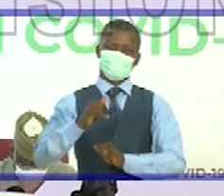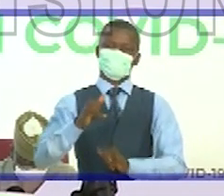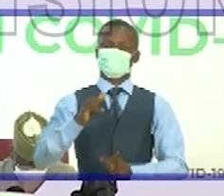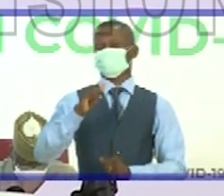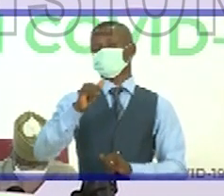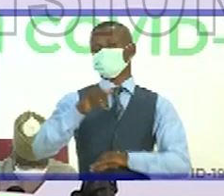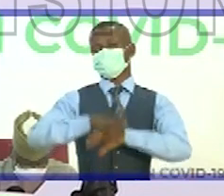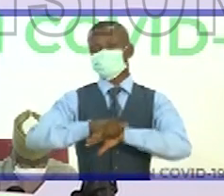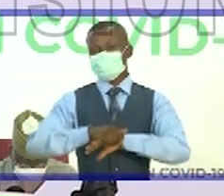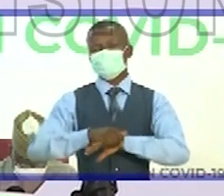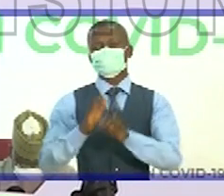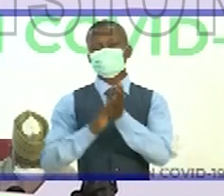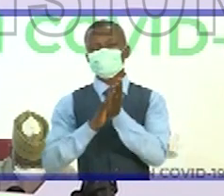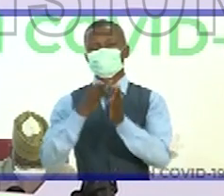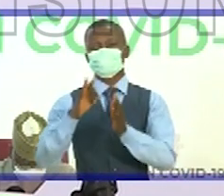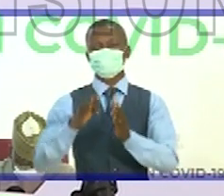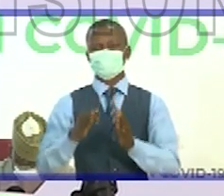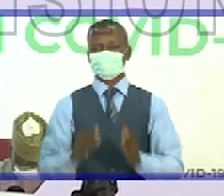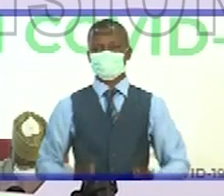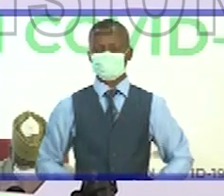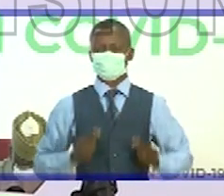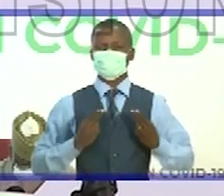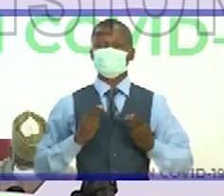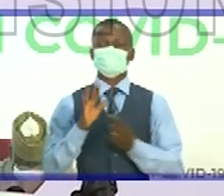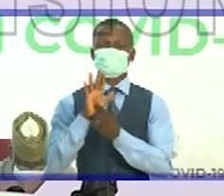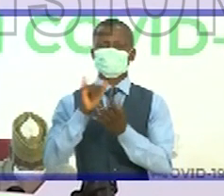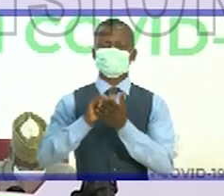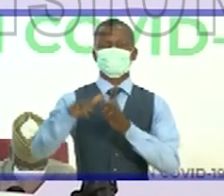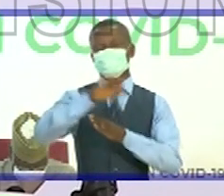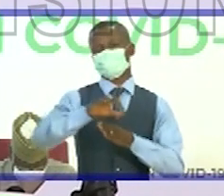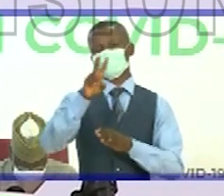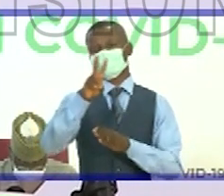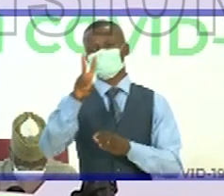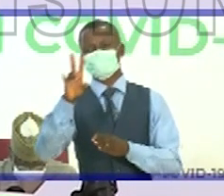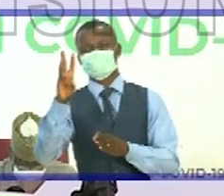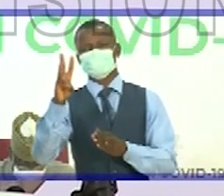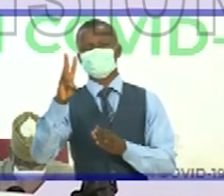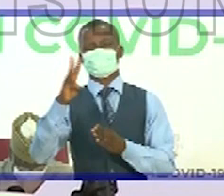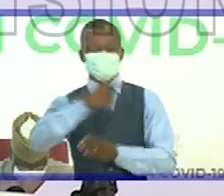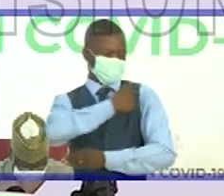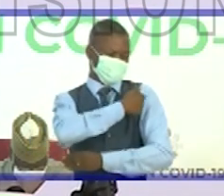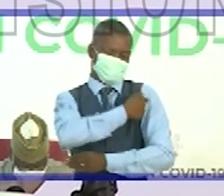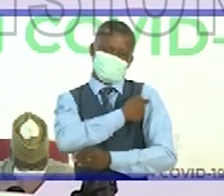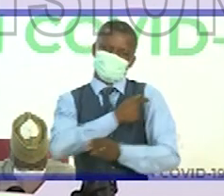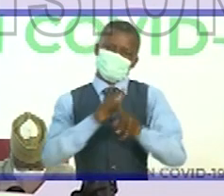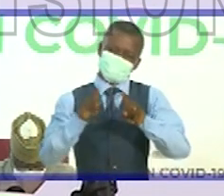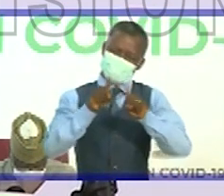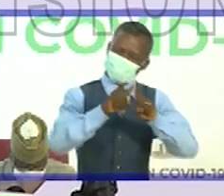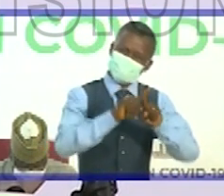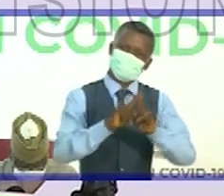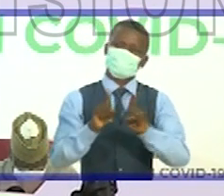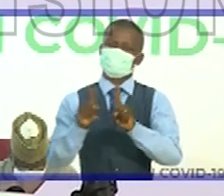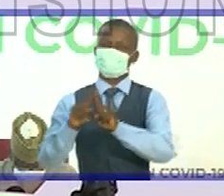Medicine shows that there are about 226 vaccine candidates right now at different stages